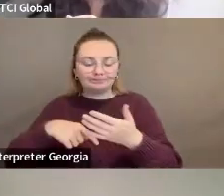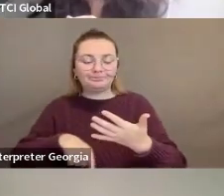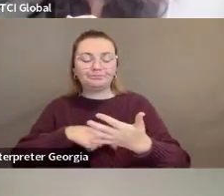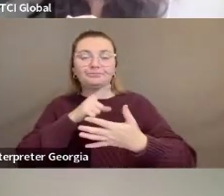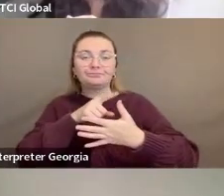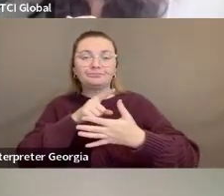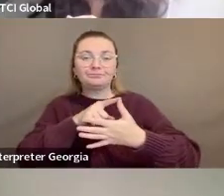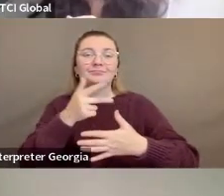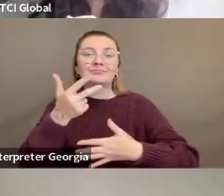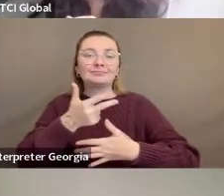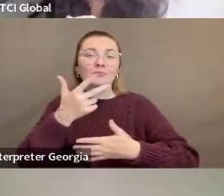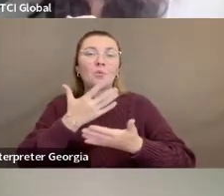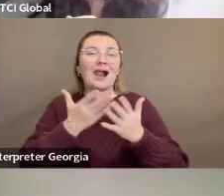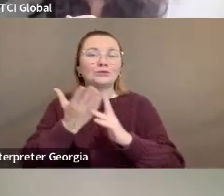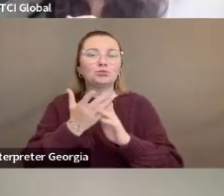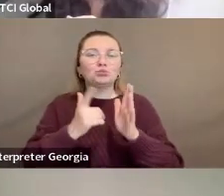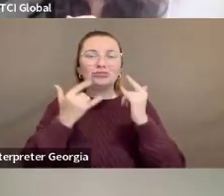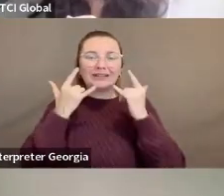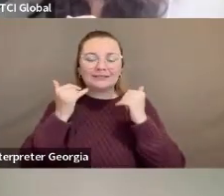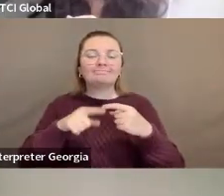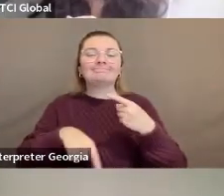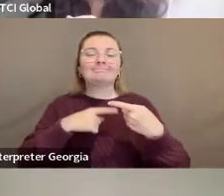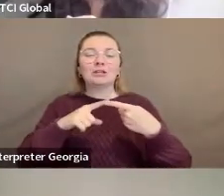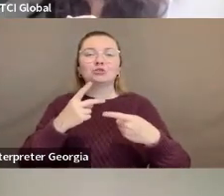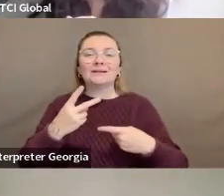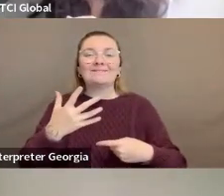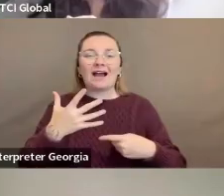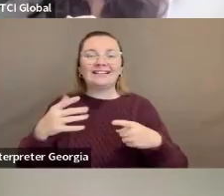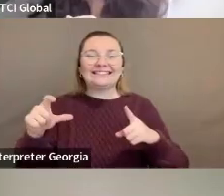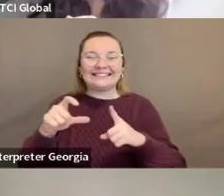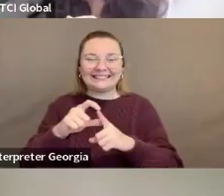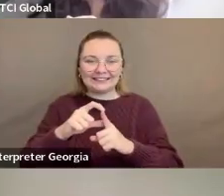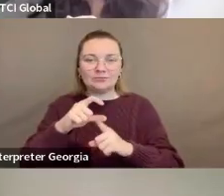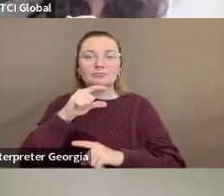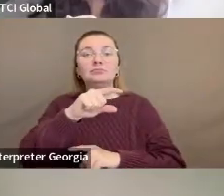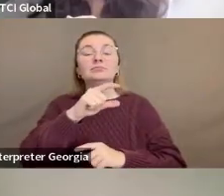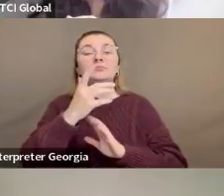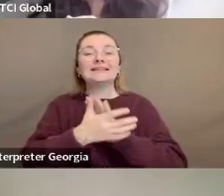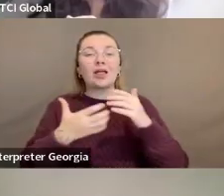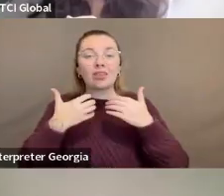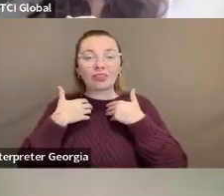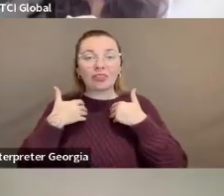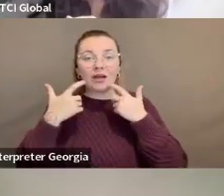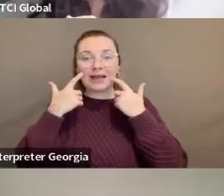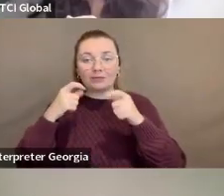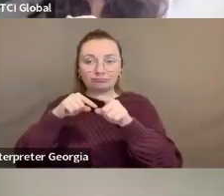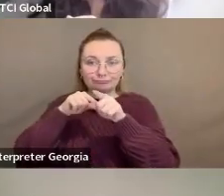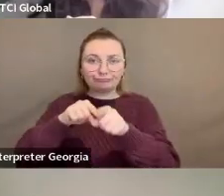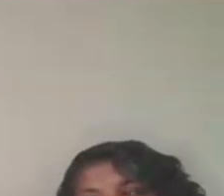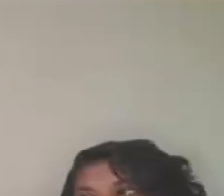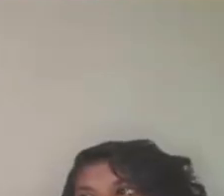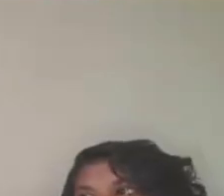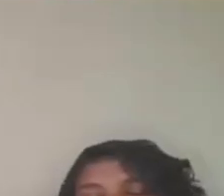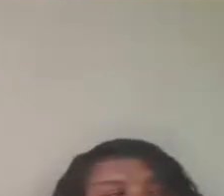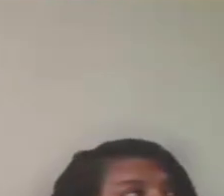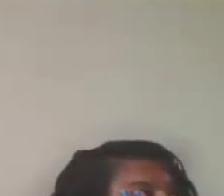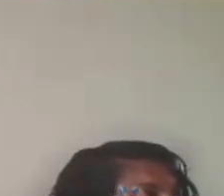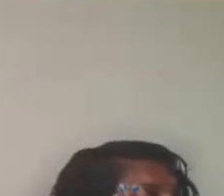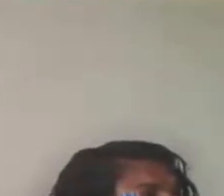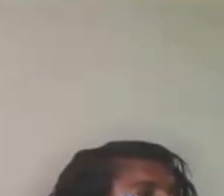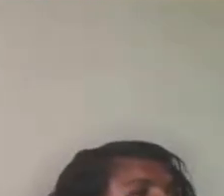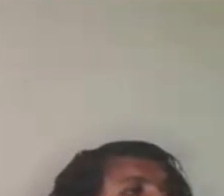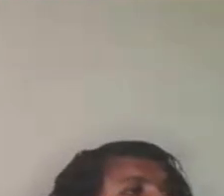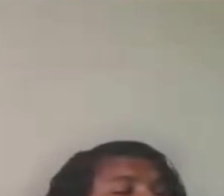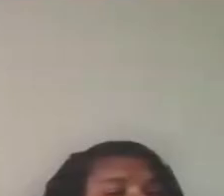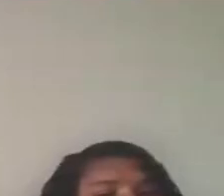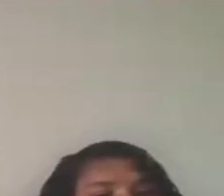to justice. And Article 25D, which requires healthcare on the basis of free and informed consent.